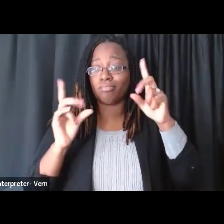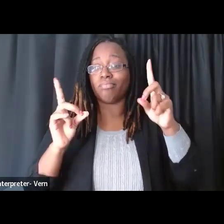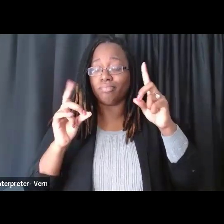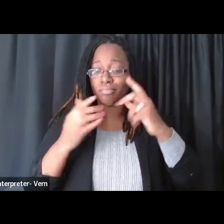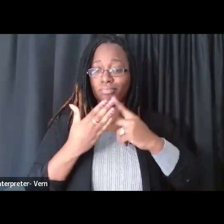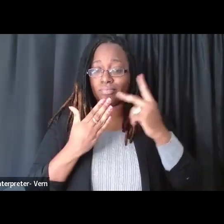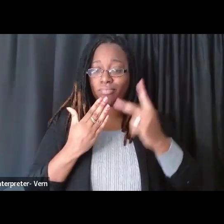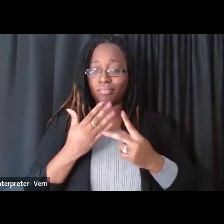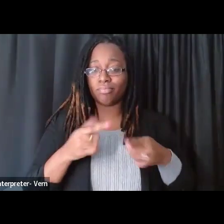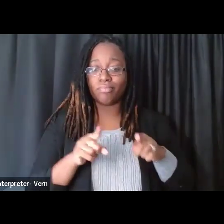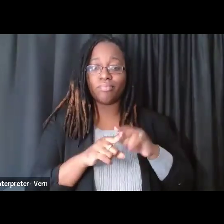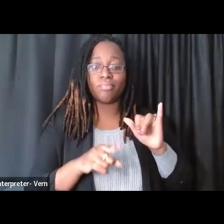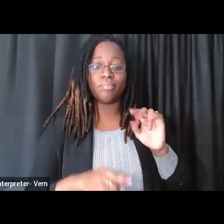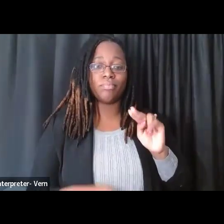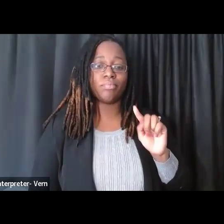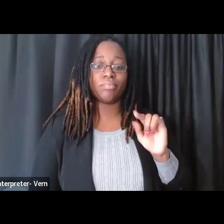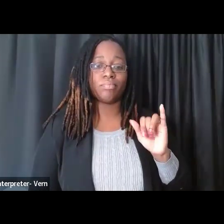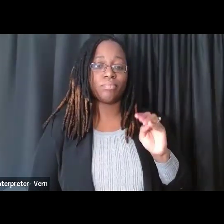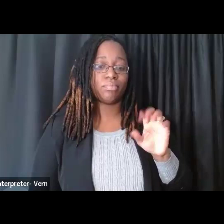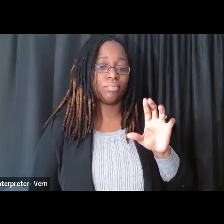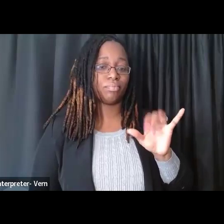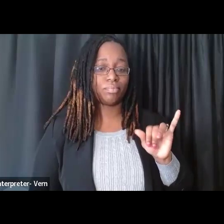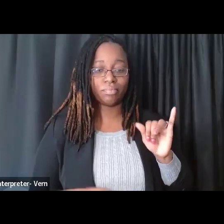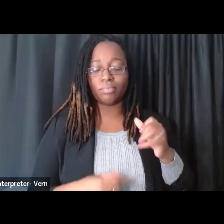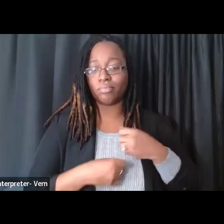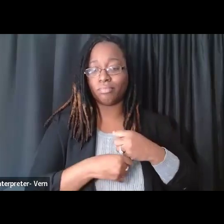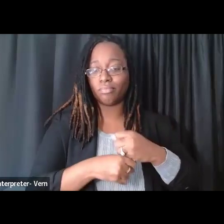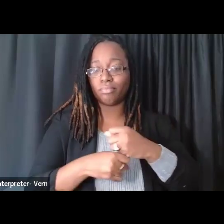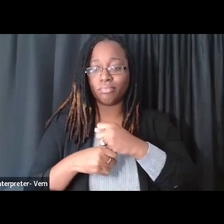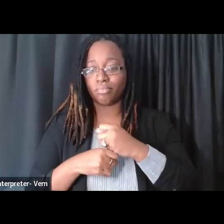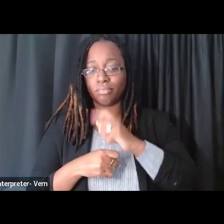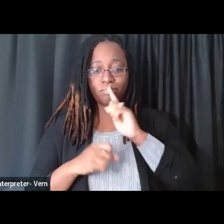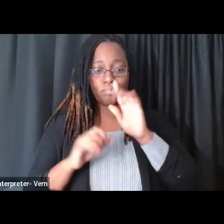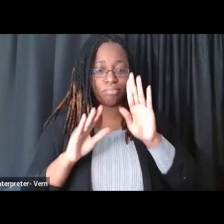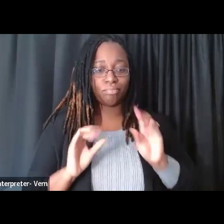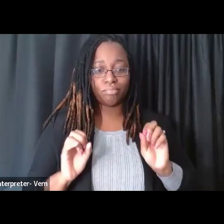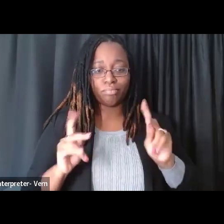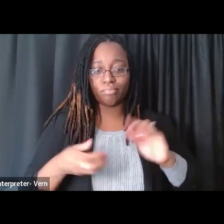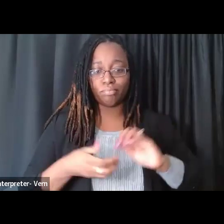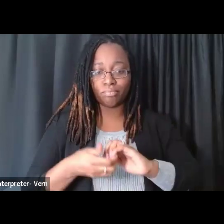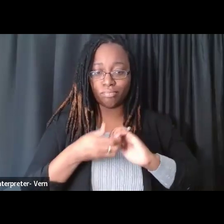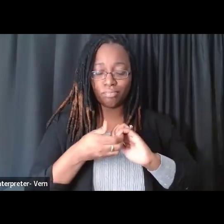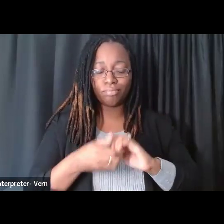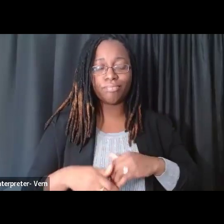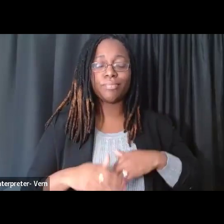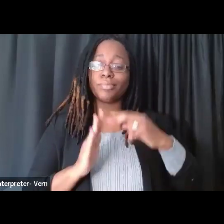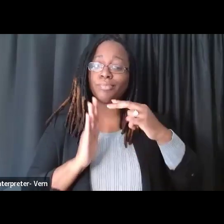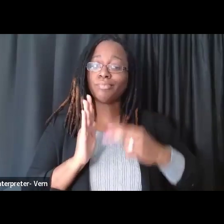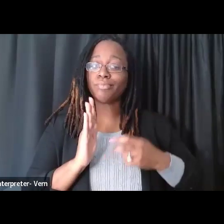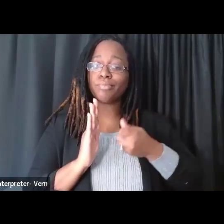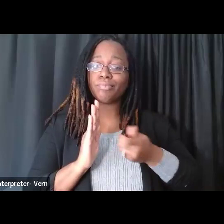intimacy choreography, and this was a really wonderful chance to collaborate. I'm actually going to read a little bit, just a few